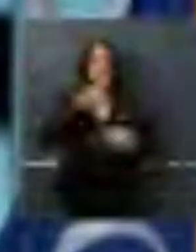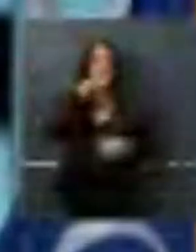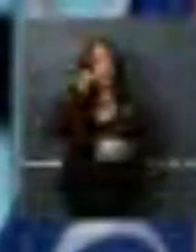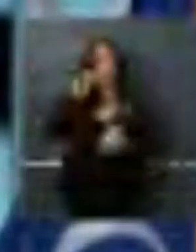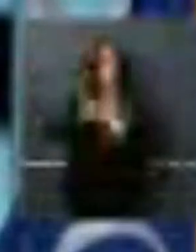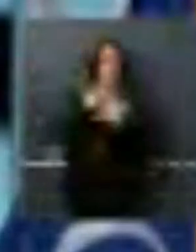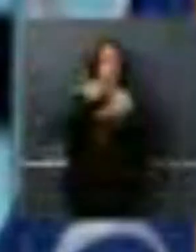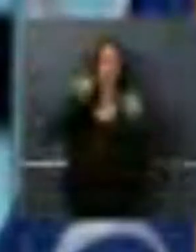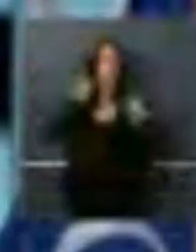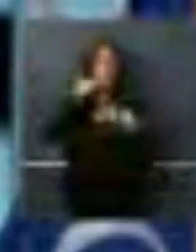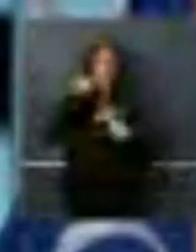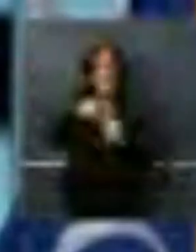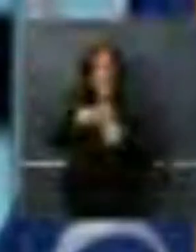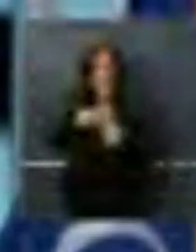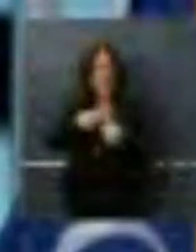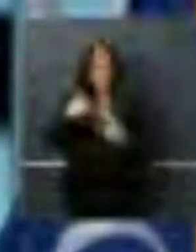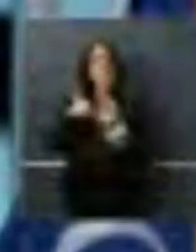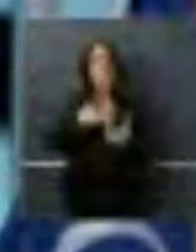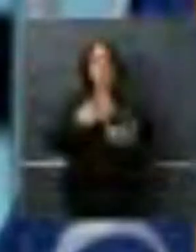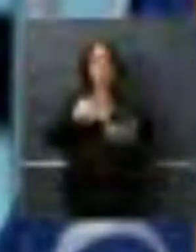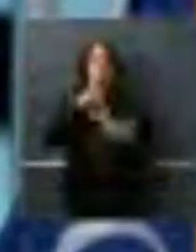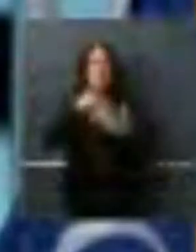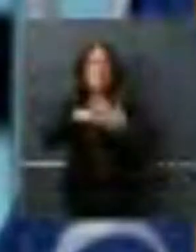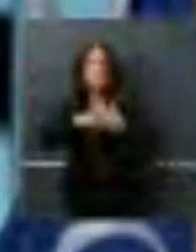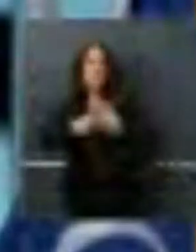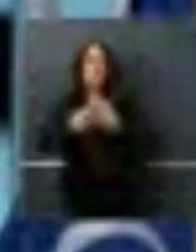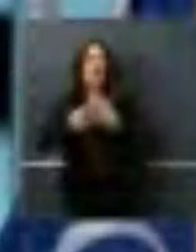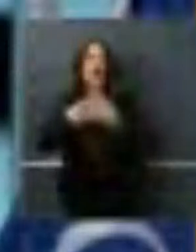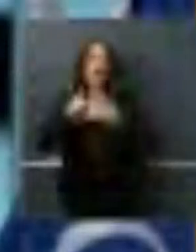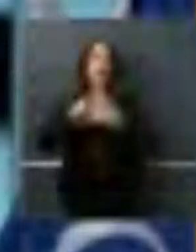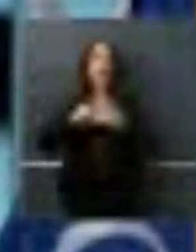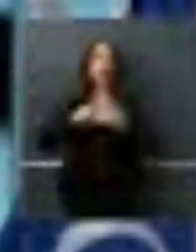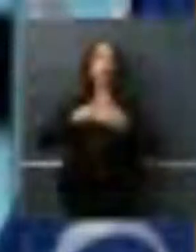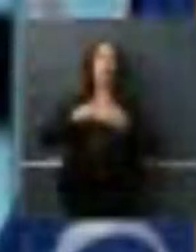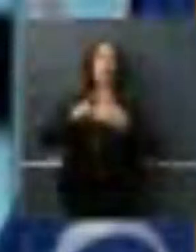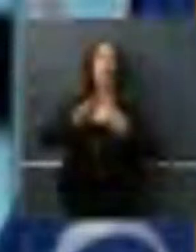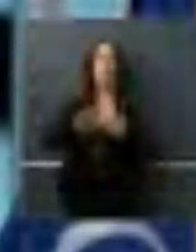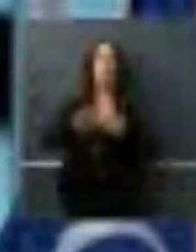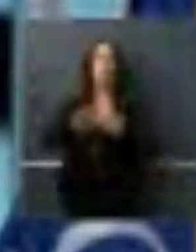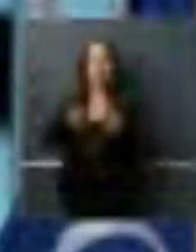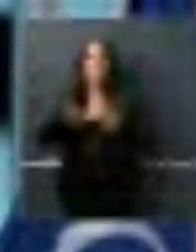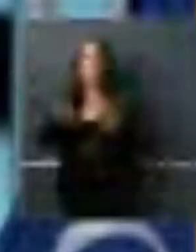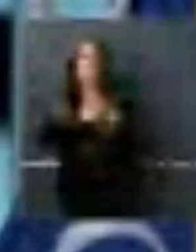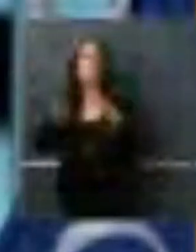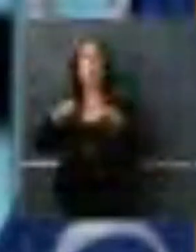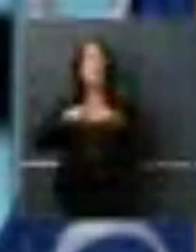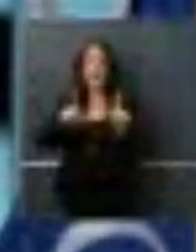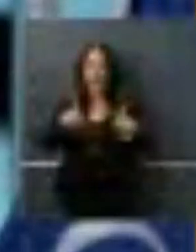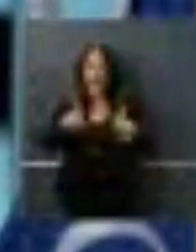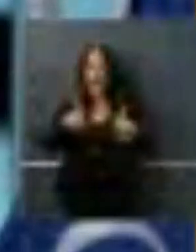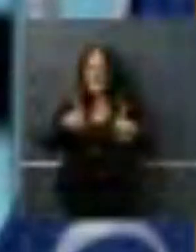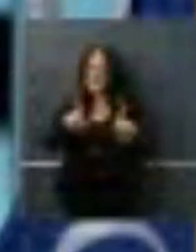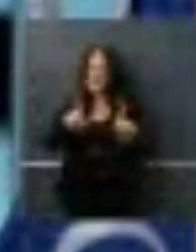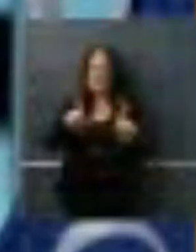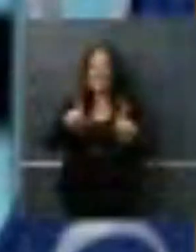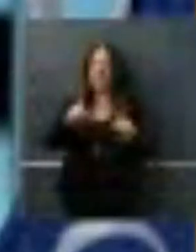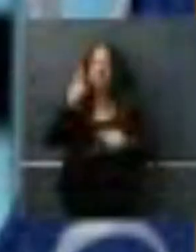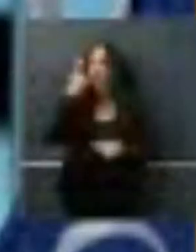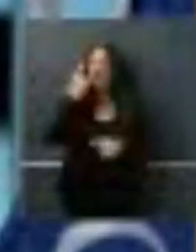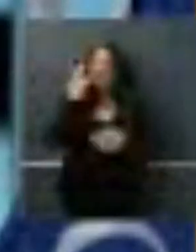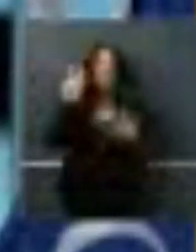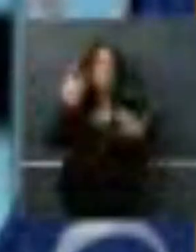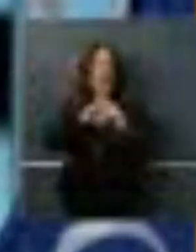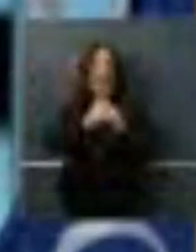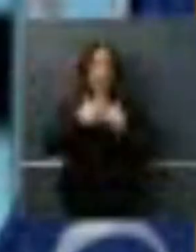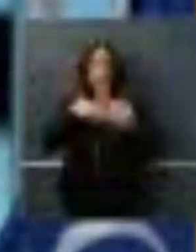our stay-at-home order. That's a positive sign, but it was the indicator that gave us that green light, gave us that sign. We need to see